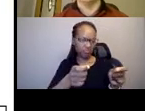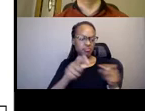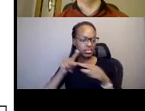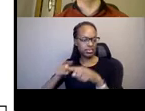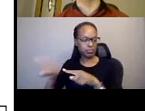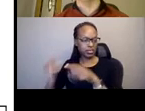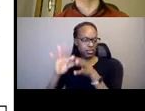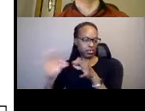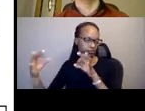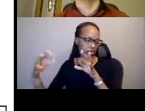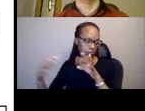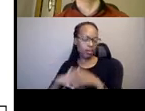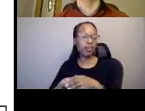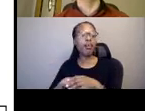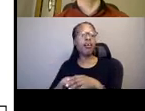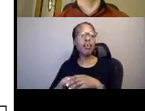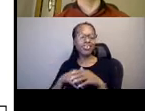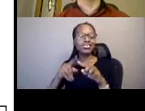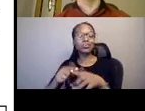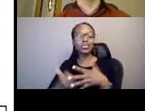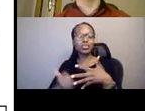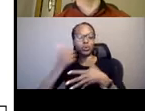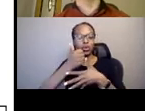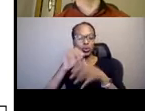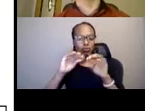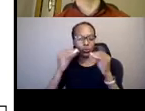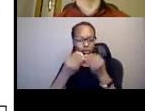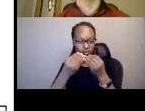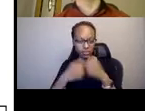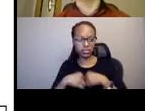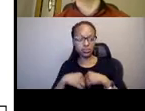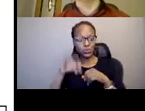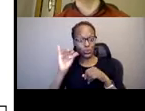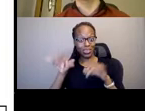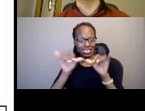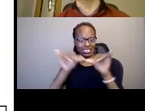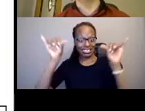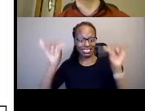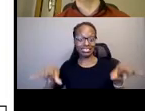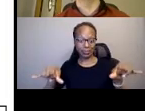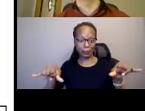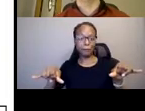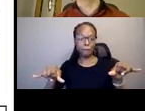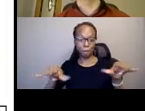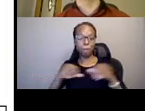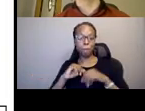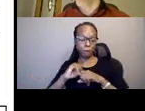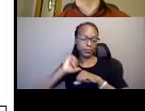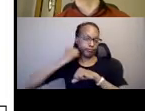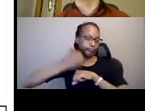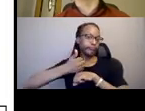foundation, and then finally the award gets given. This is the system that we're looking at that are created, as Jeanette said, as